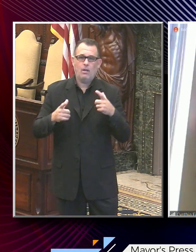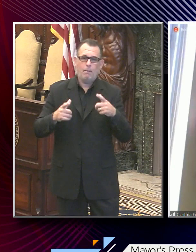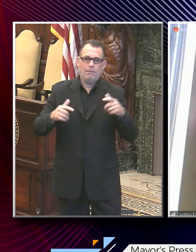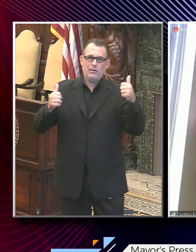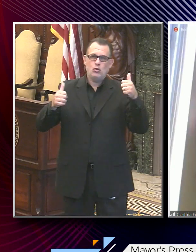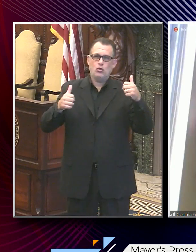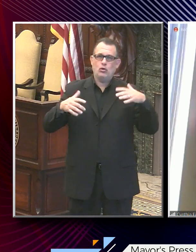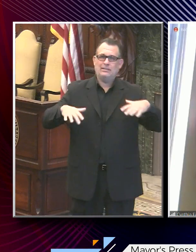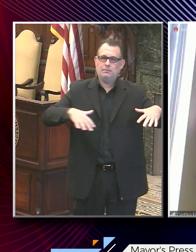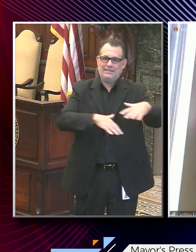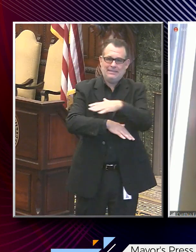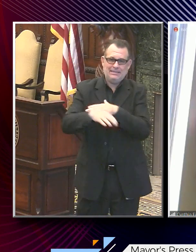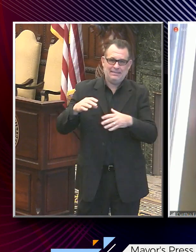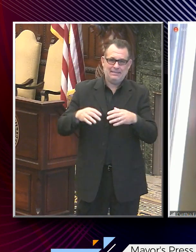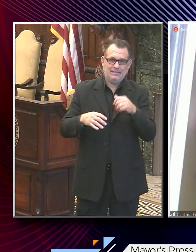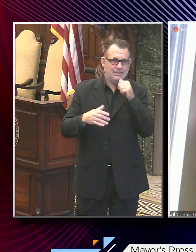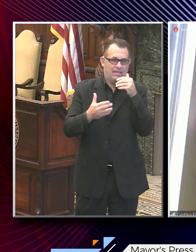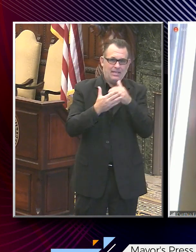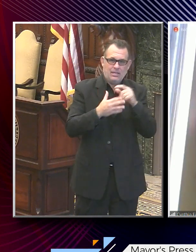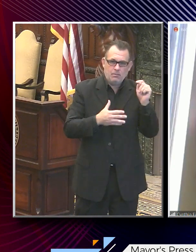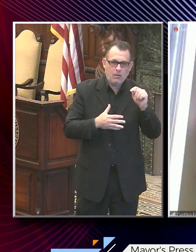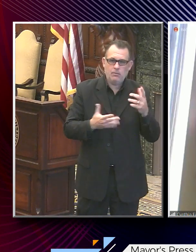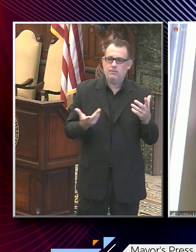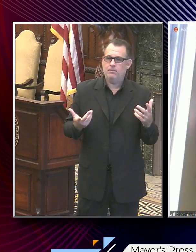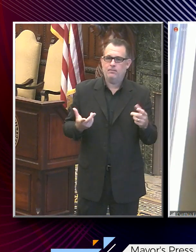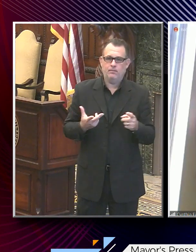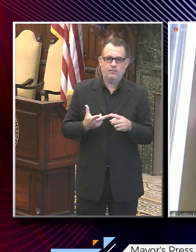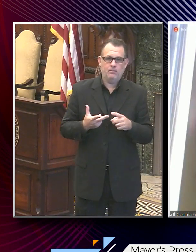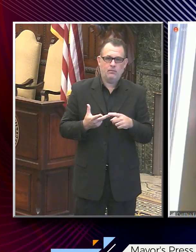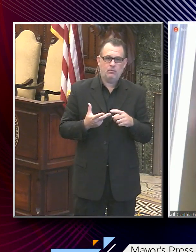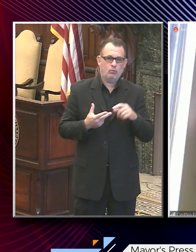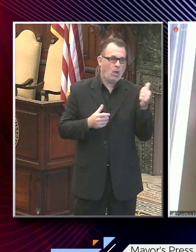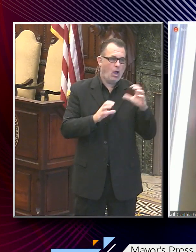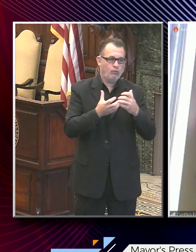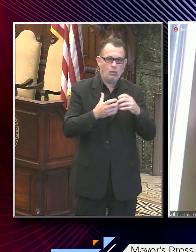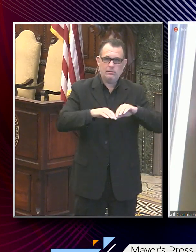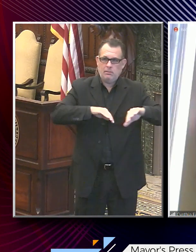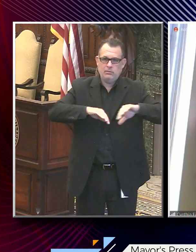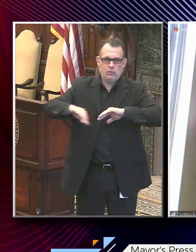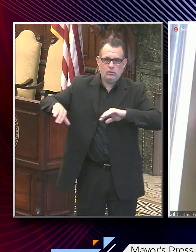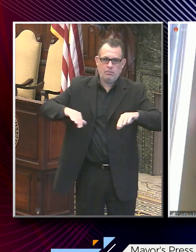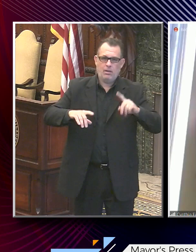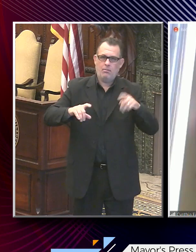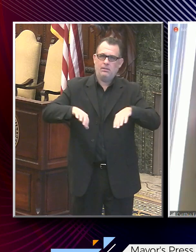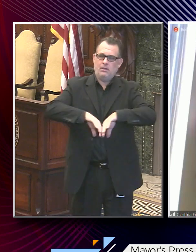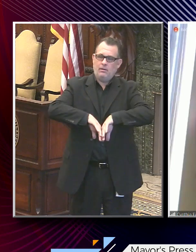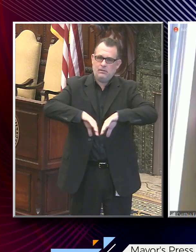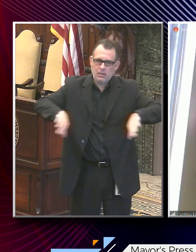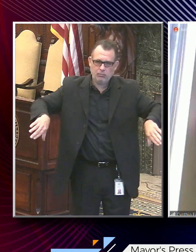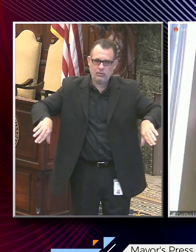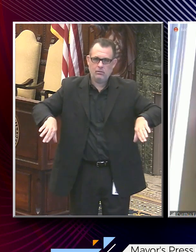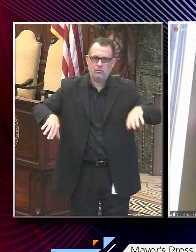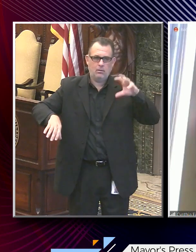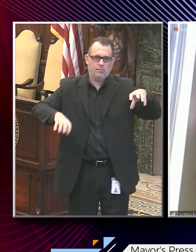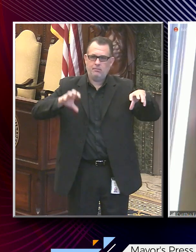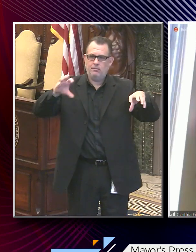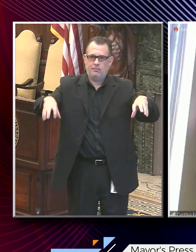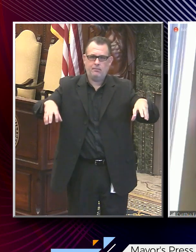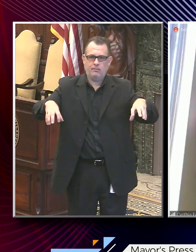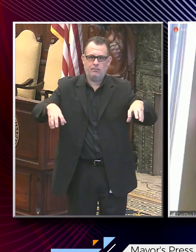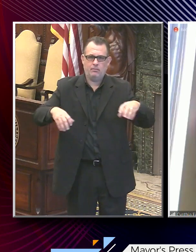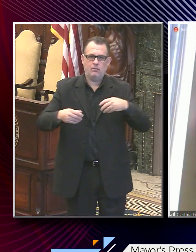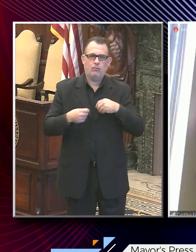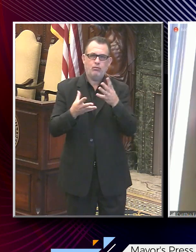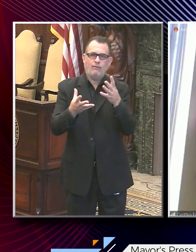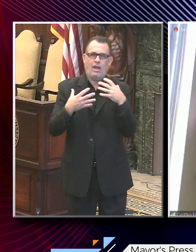to share bathrooms, they wouldn't have to be in close proximity to each other. And so again, we've worked closely with the health department to